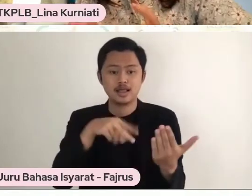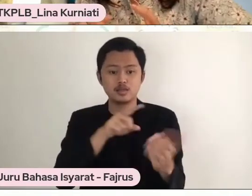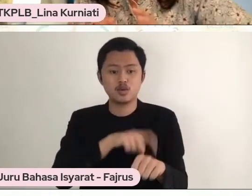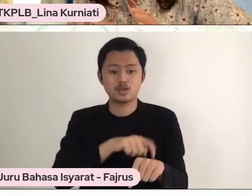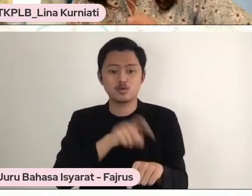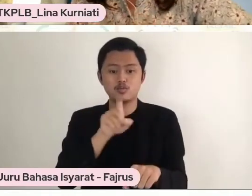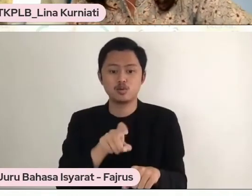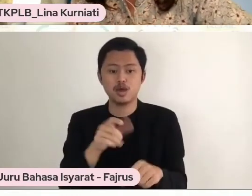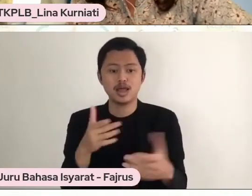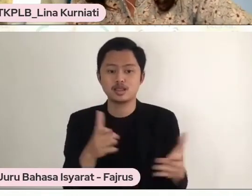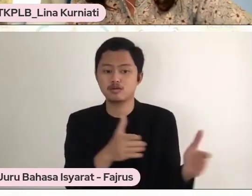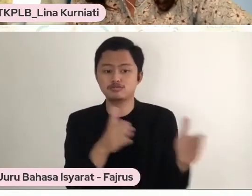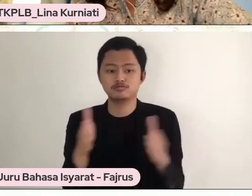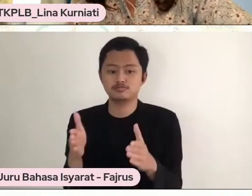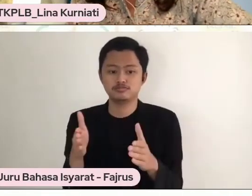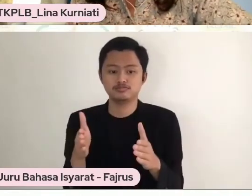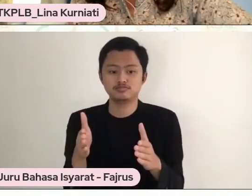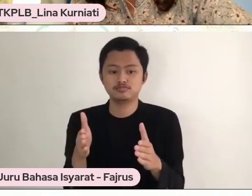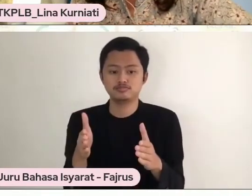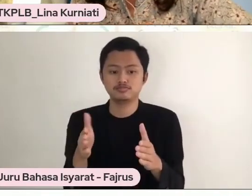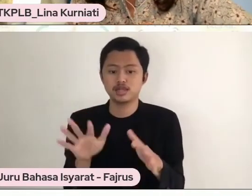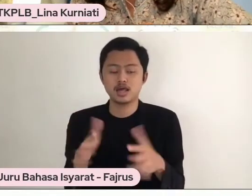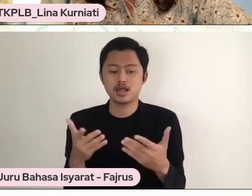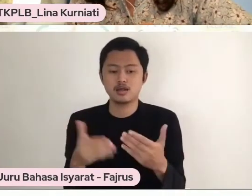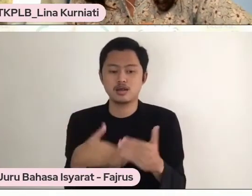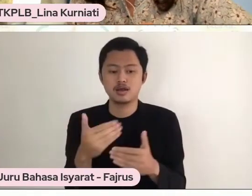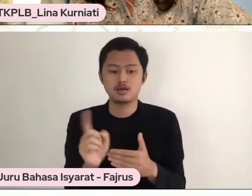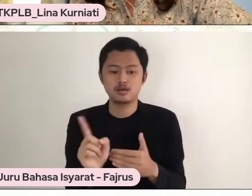skip for a while and then?